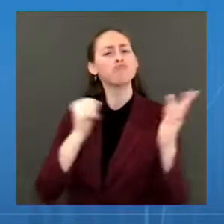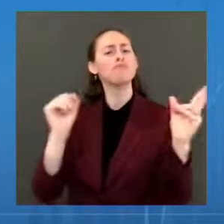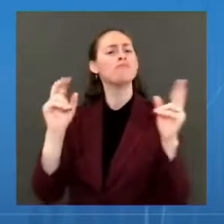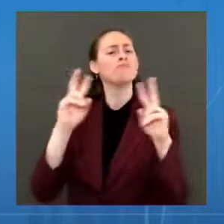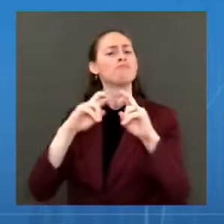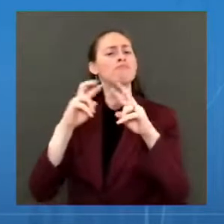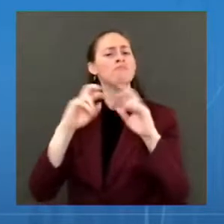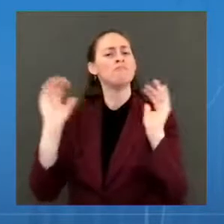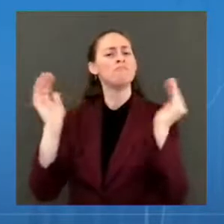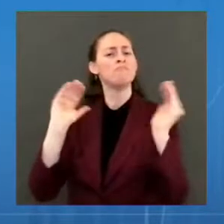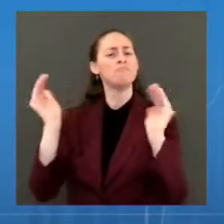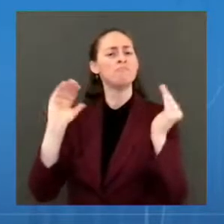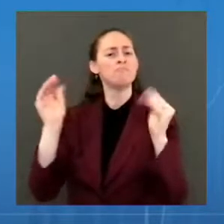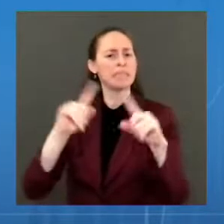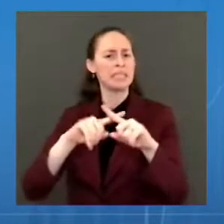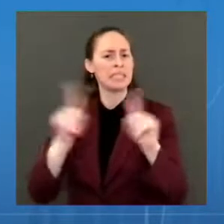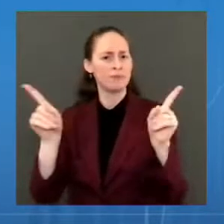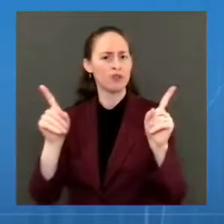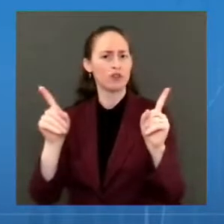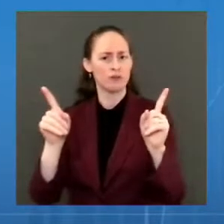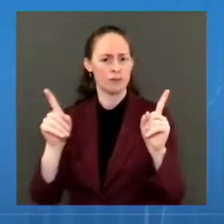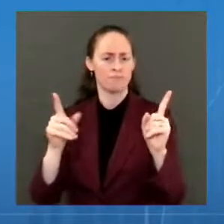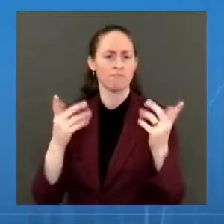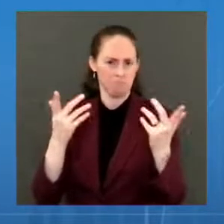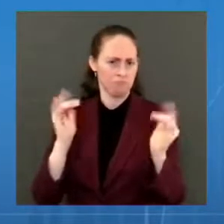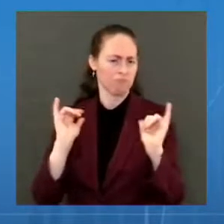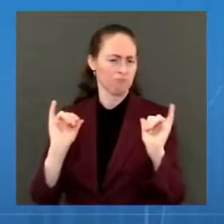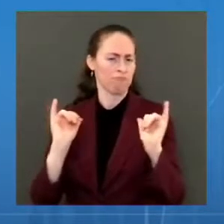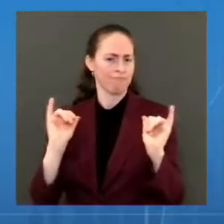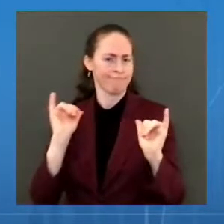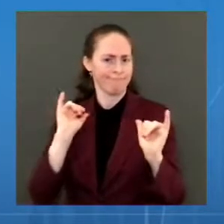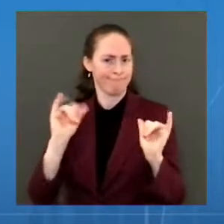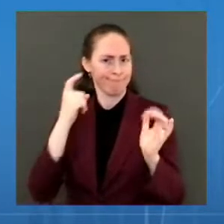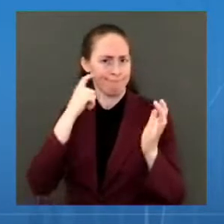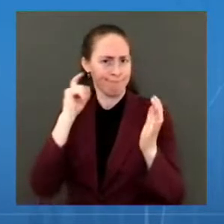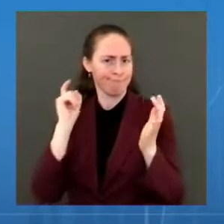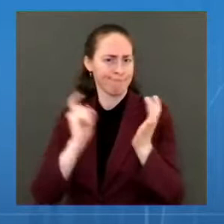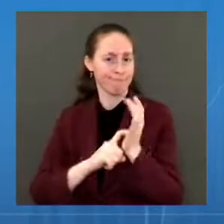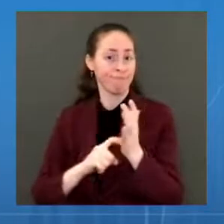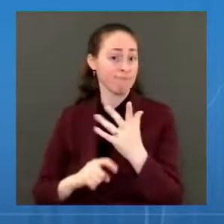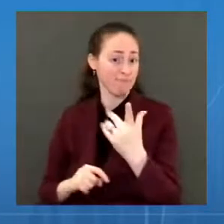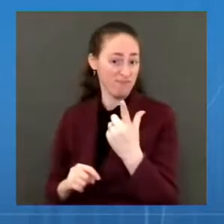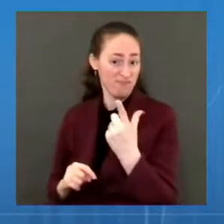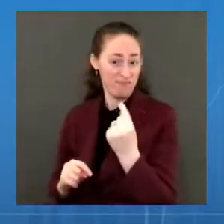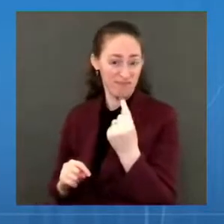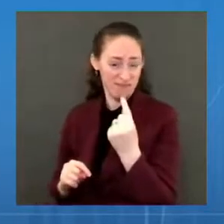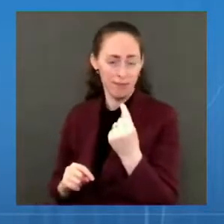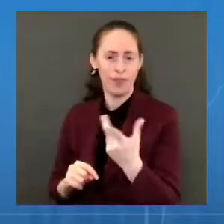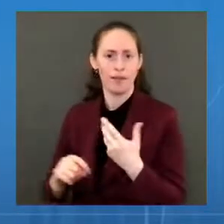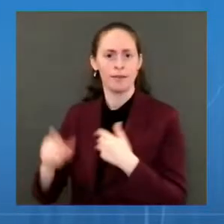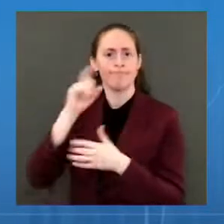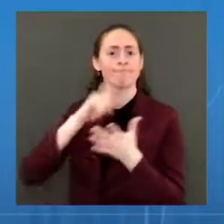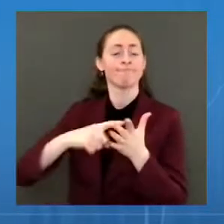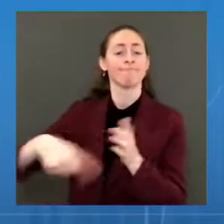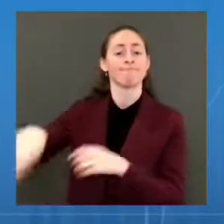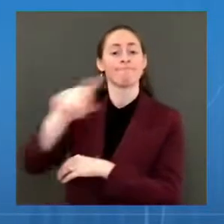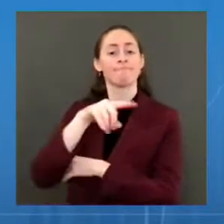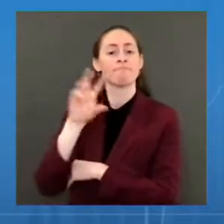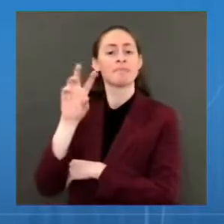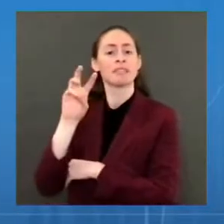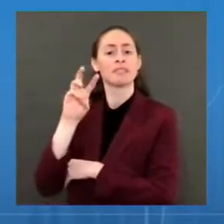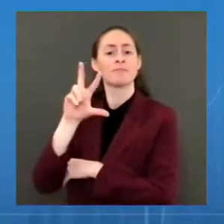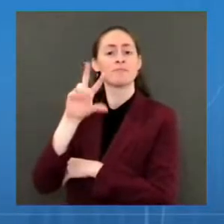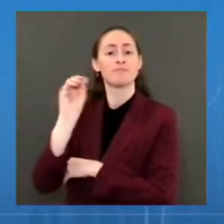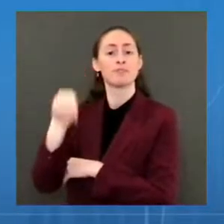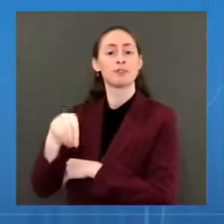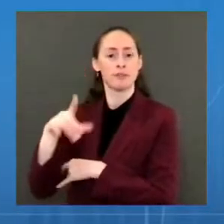of Pfizer-BioNTech to 3, you went from 63% up to 94%.